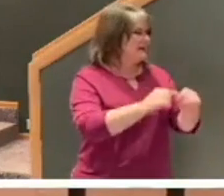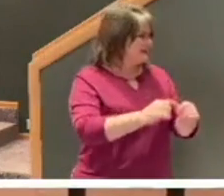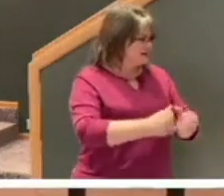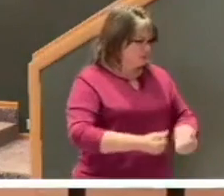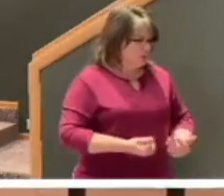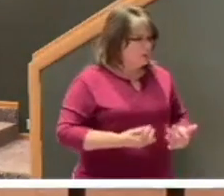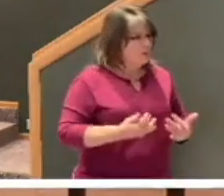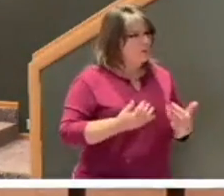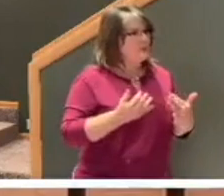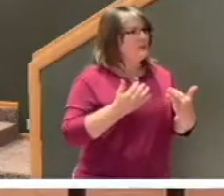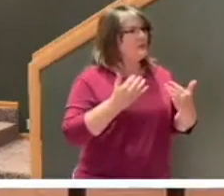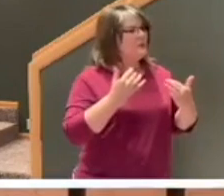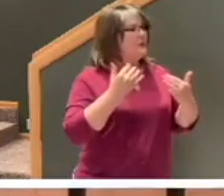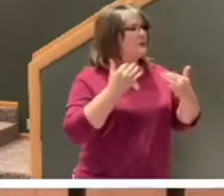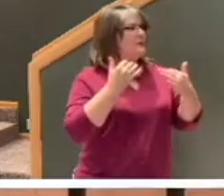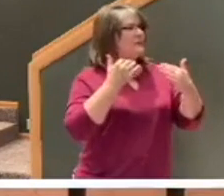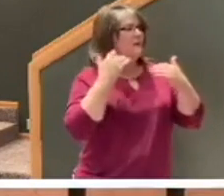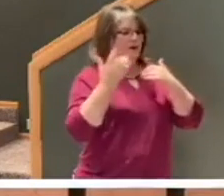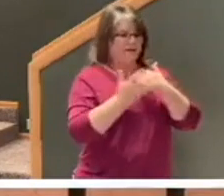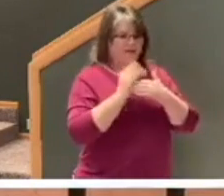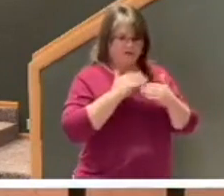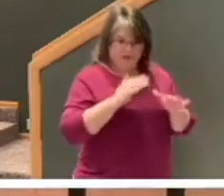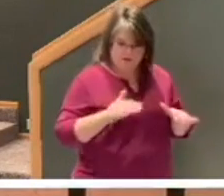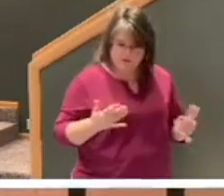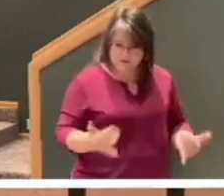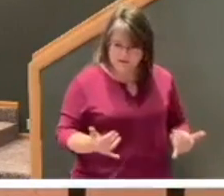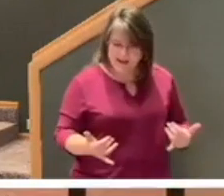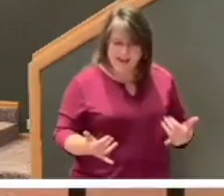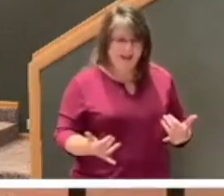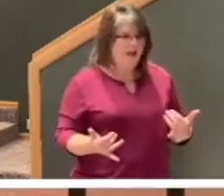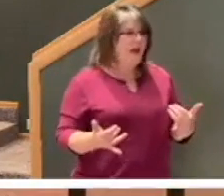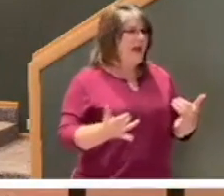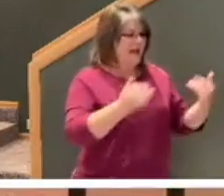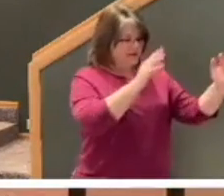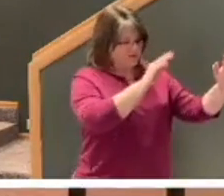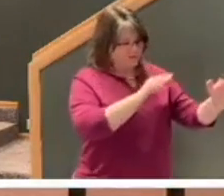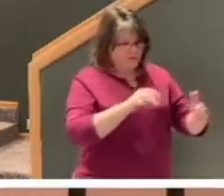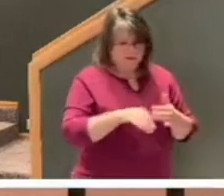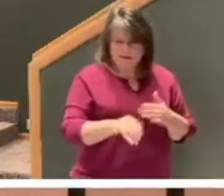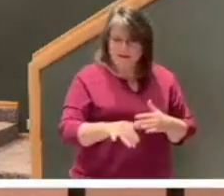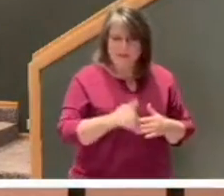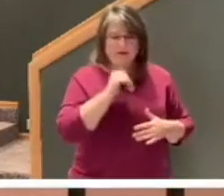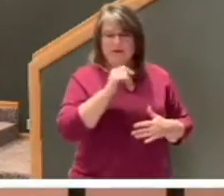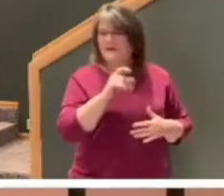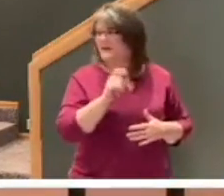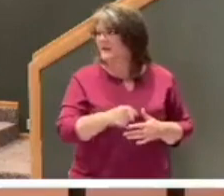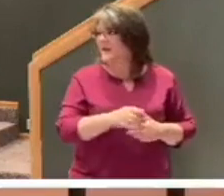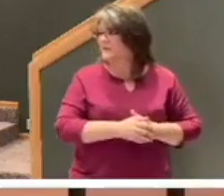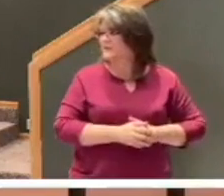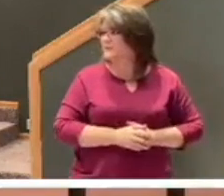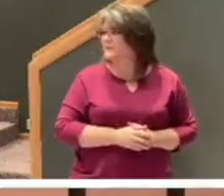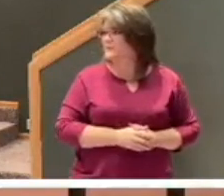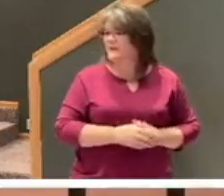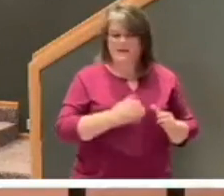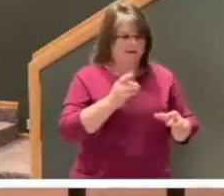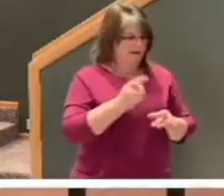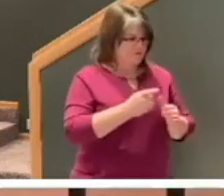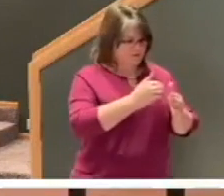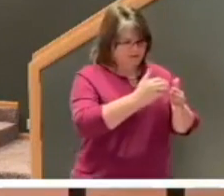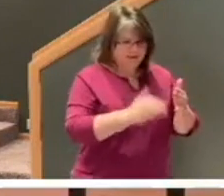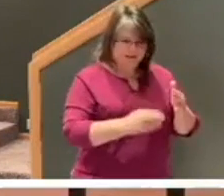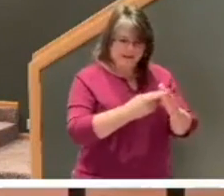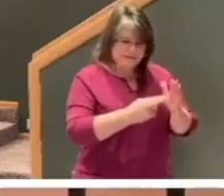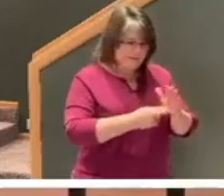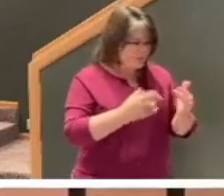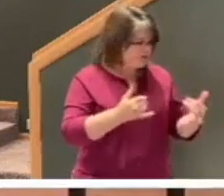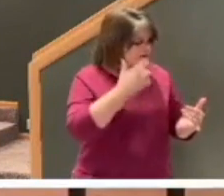Oh, it's touching our children now, and it's just flowing into them. I don't have to just, it's less rules now